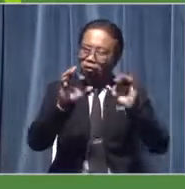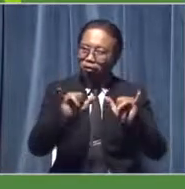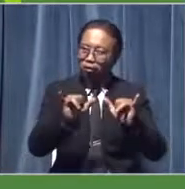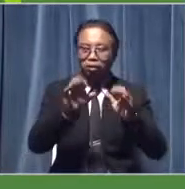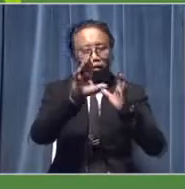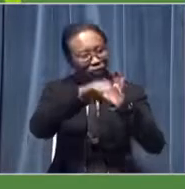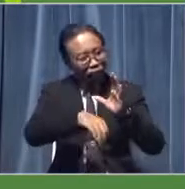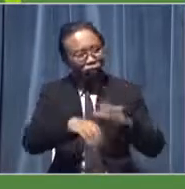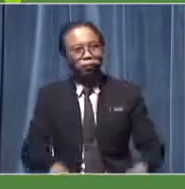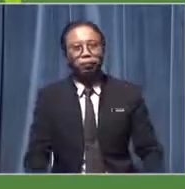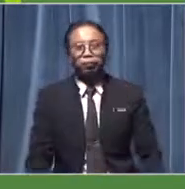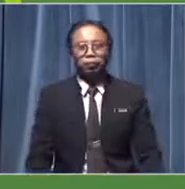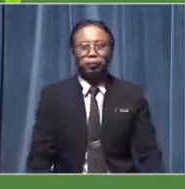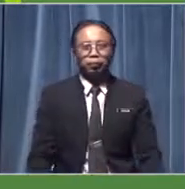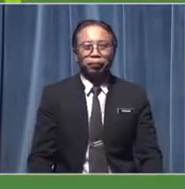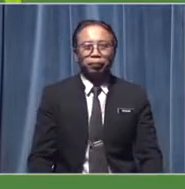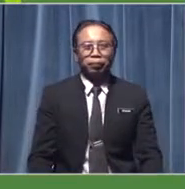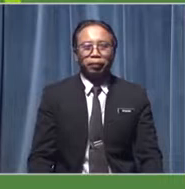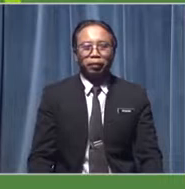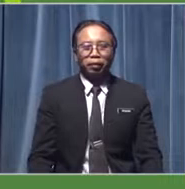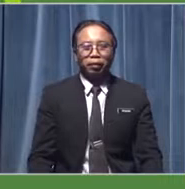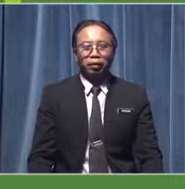1 microfarad.